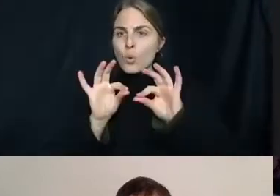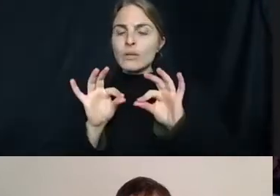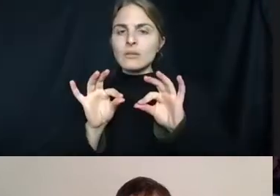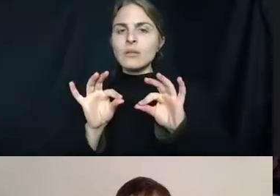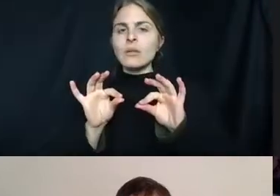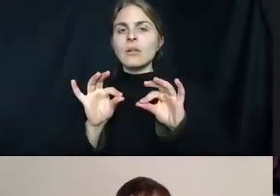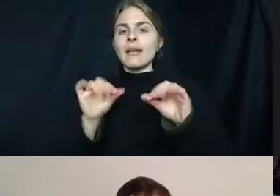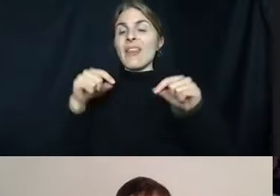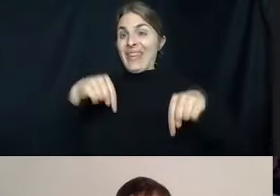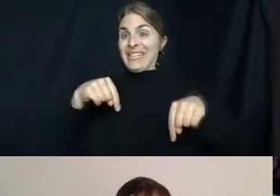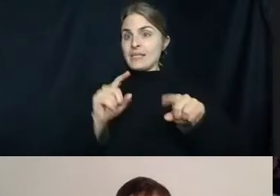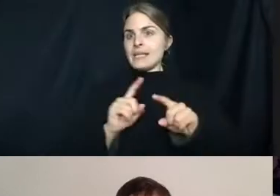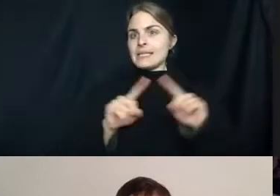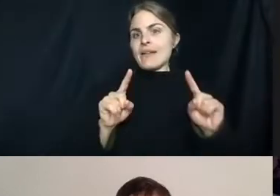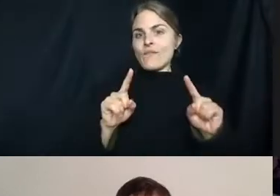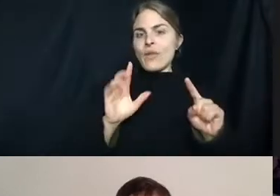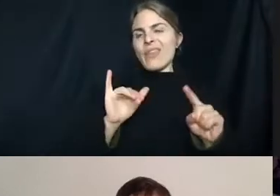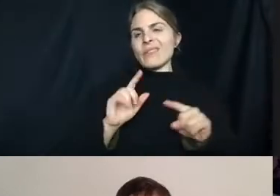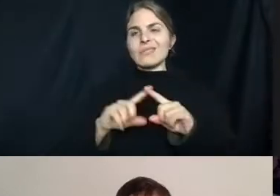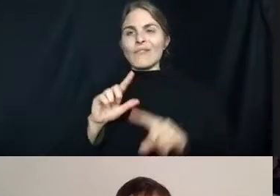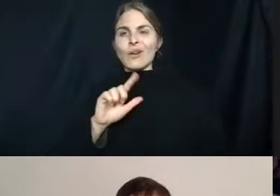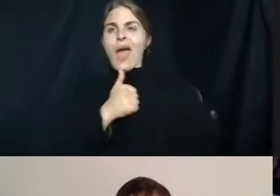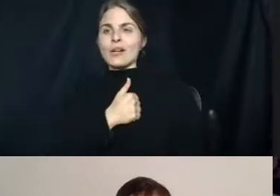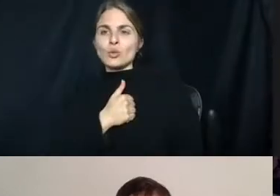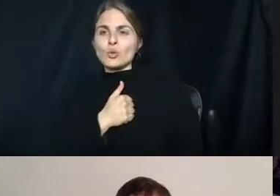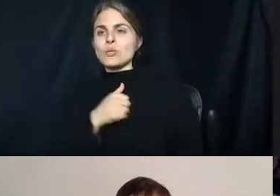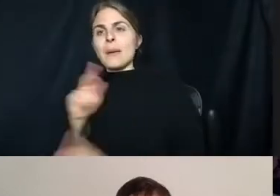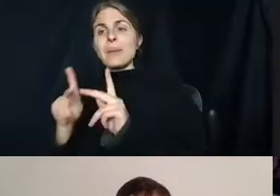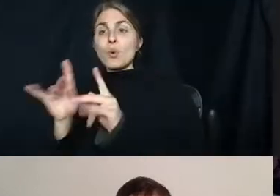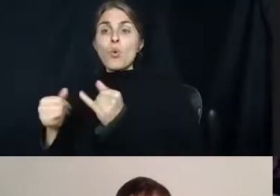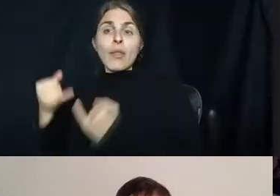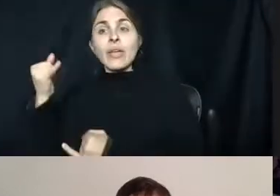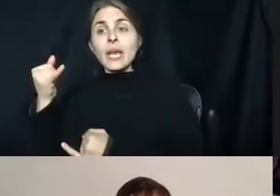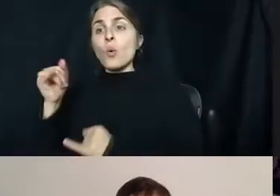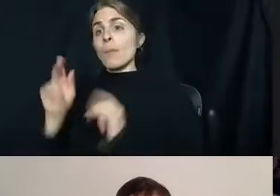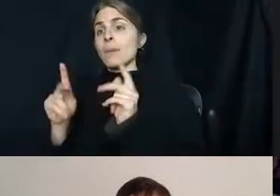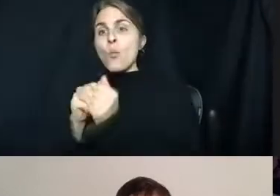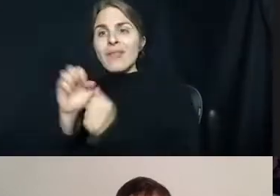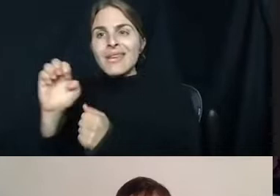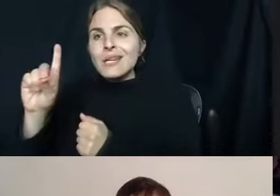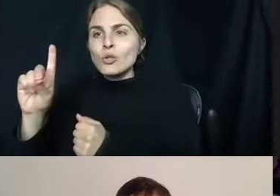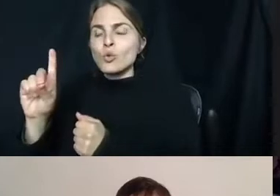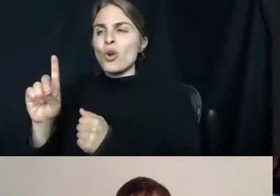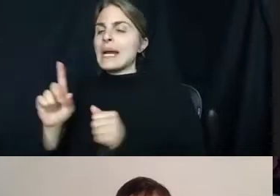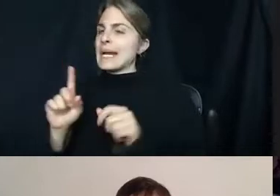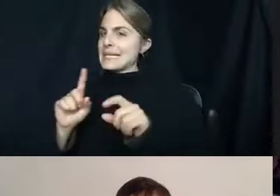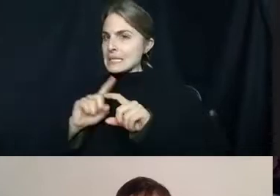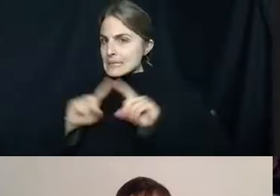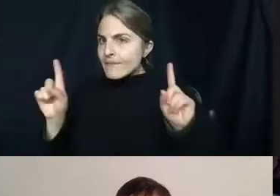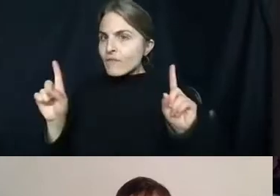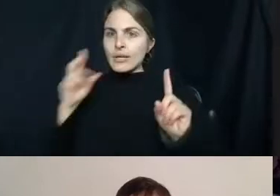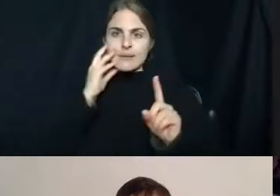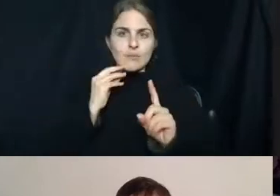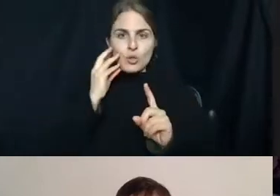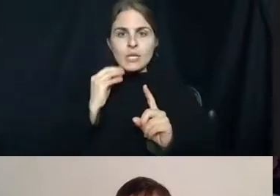being different than attitudes that thin folks might experience or folks in the eating disorders field. I think a lot of times that